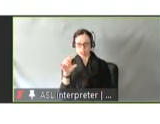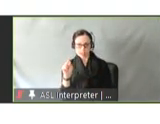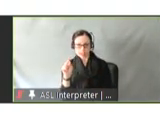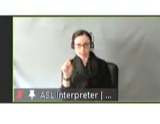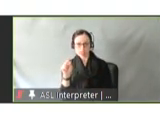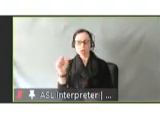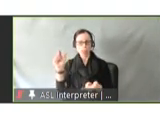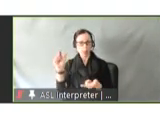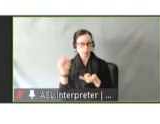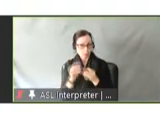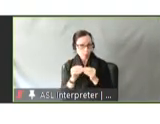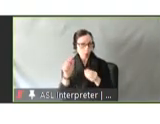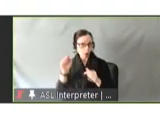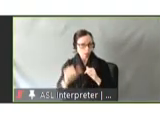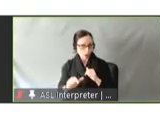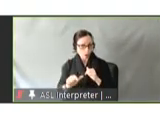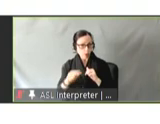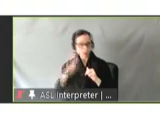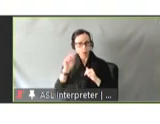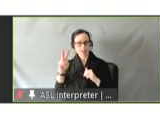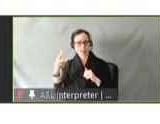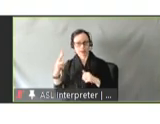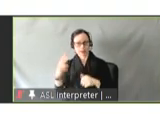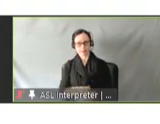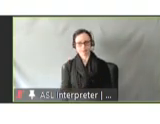second dose. Next slide, please.